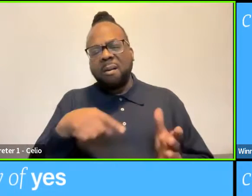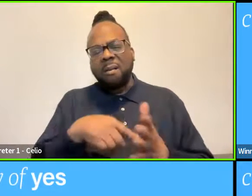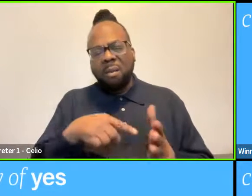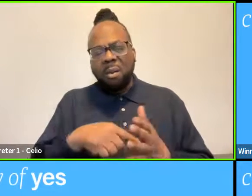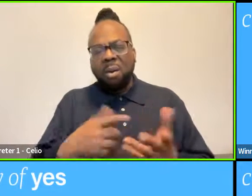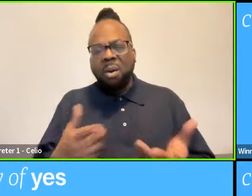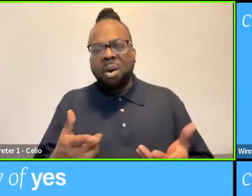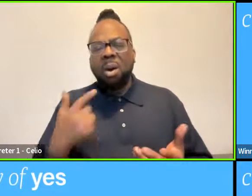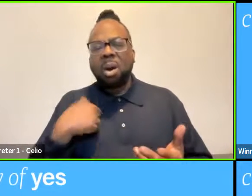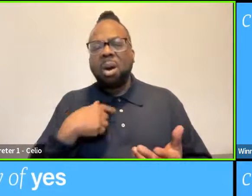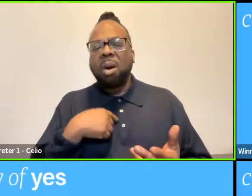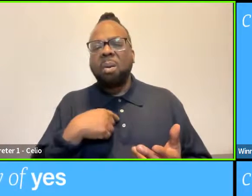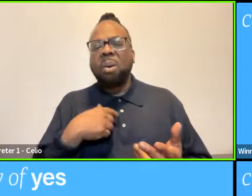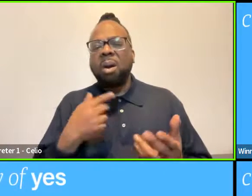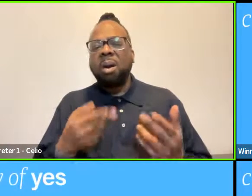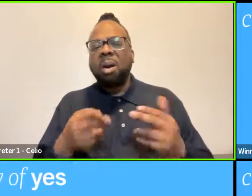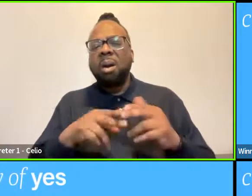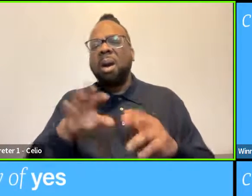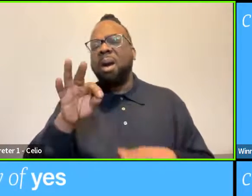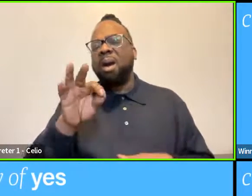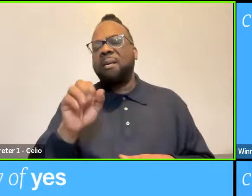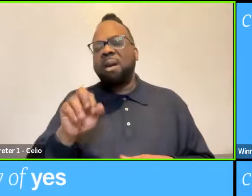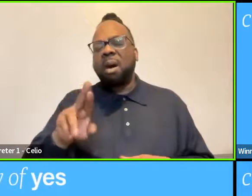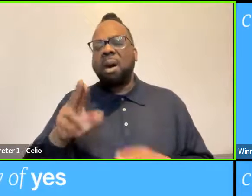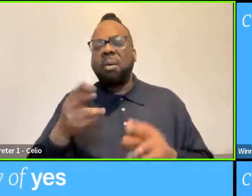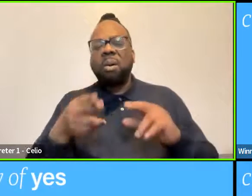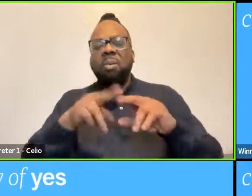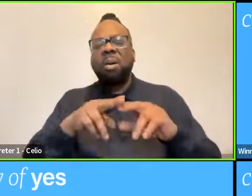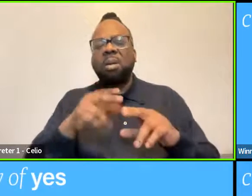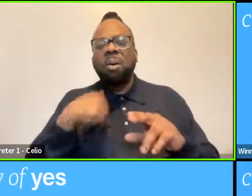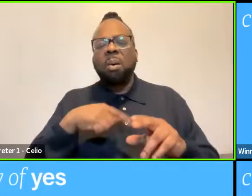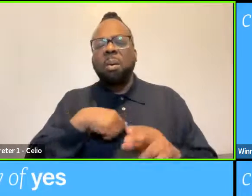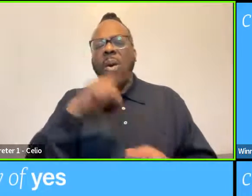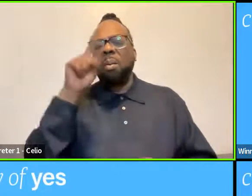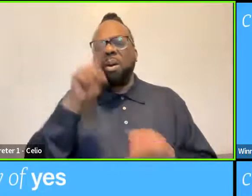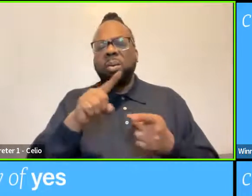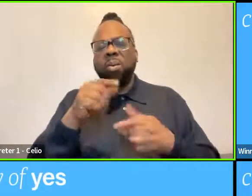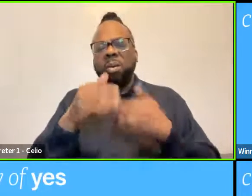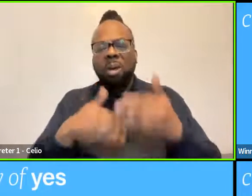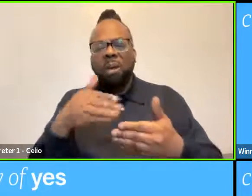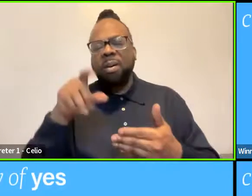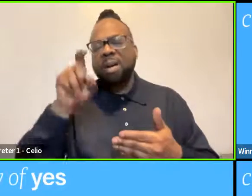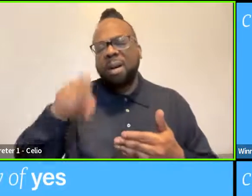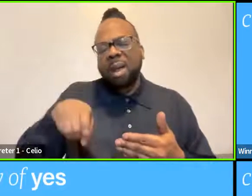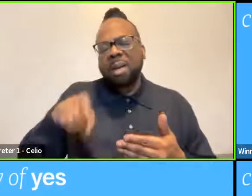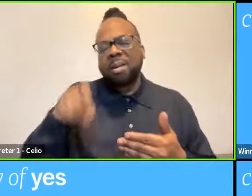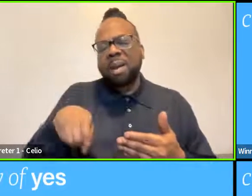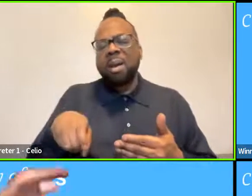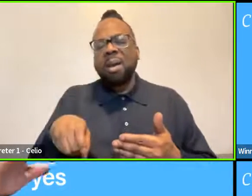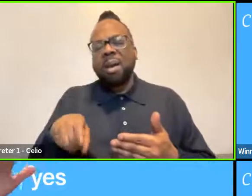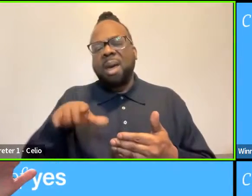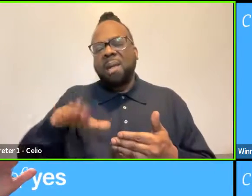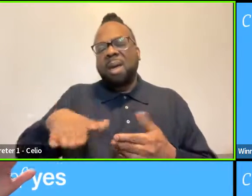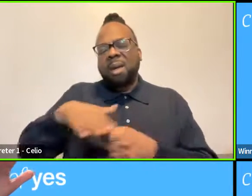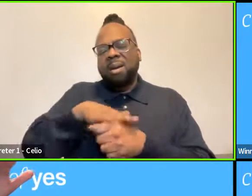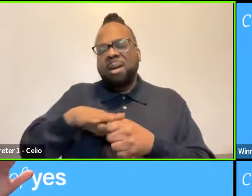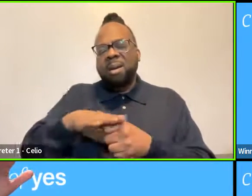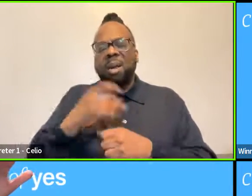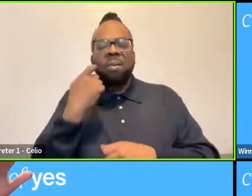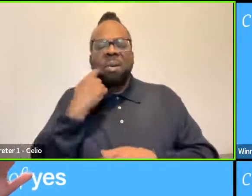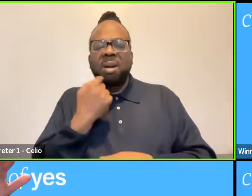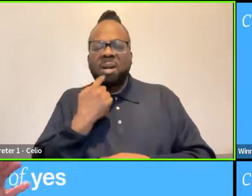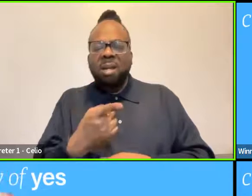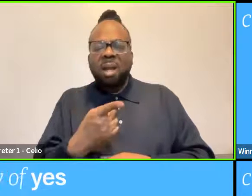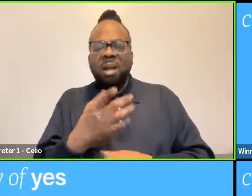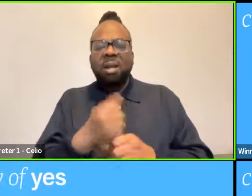supportive housing FARs across the board. We are reducing the procedure necessary in those districts I mentioned to achieve the